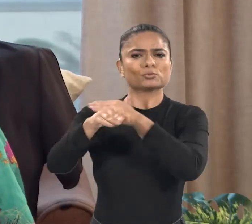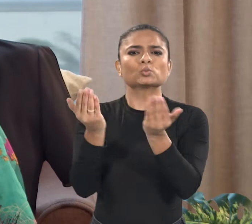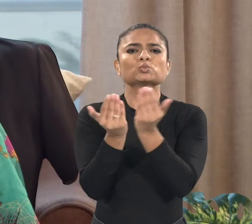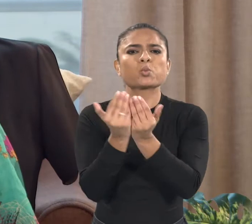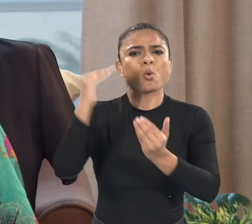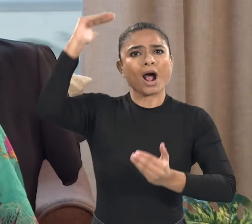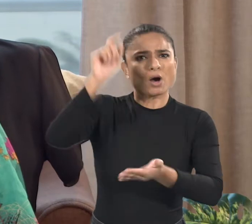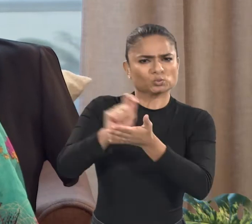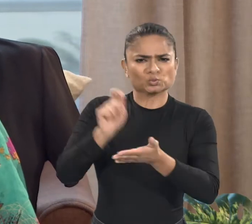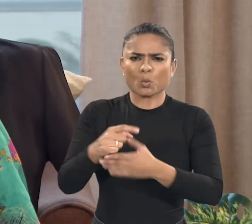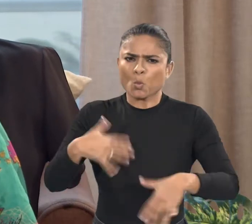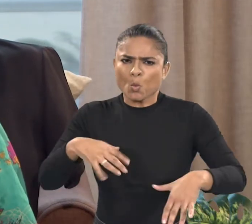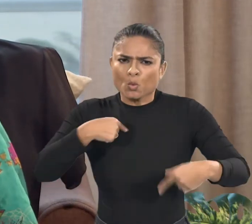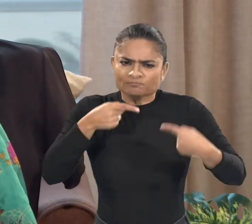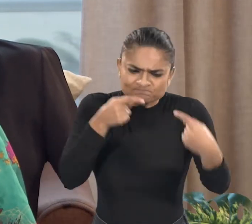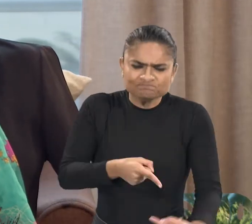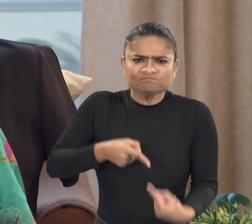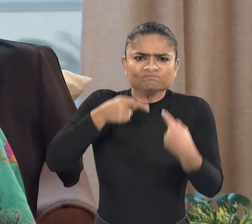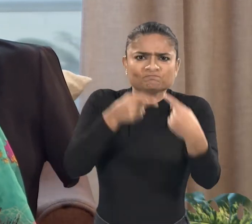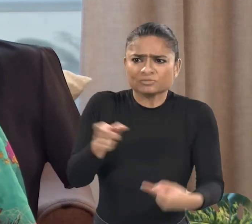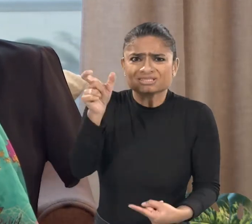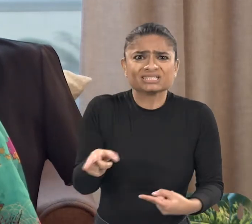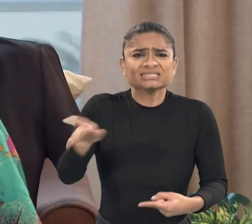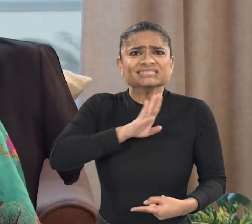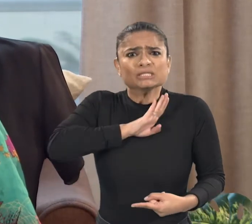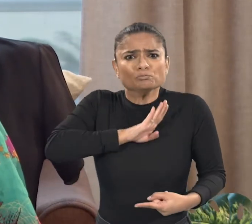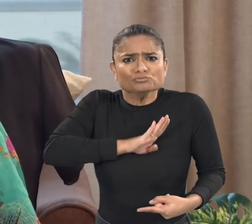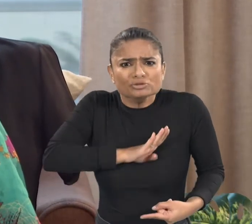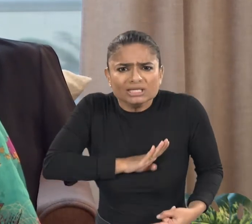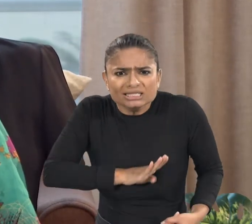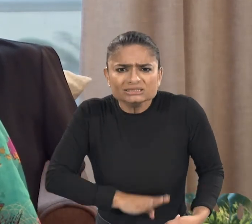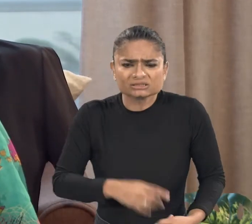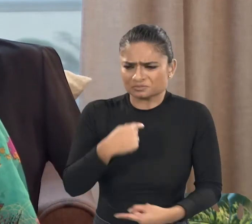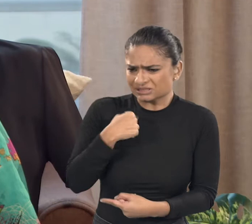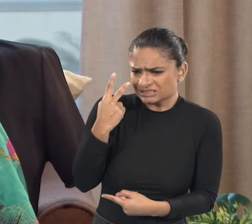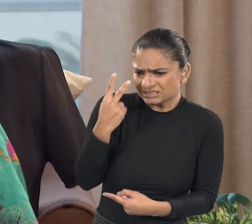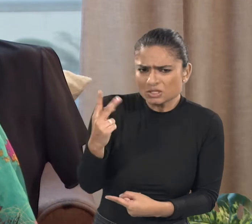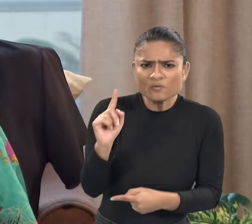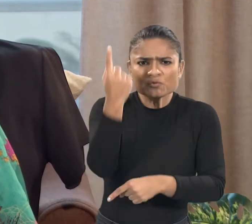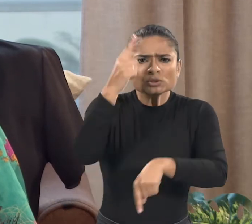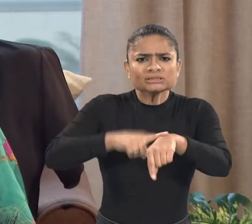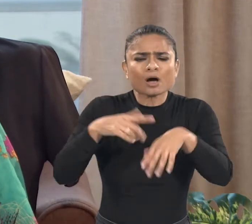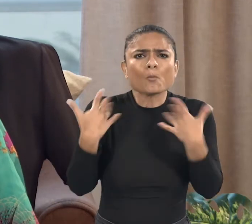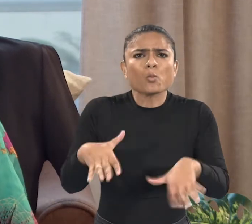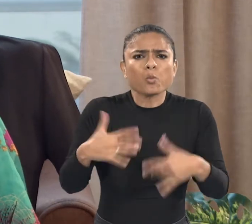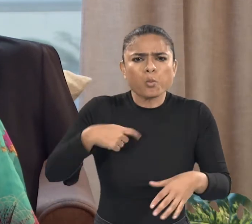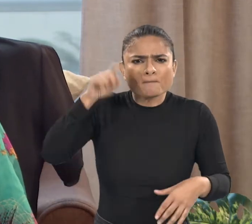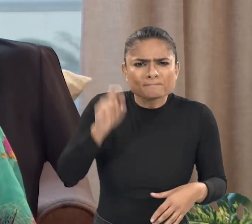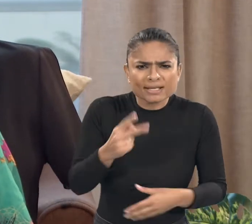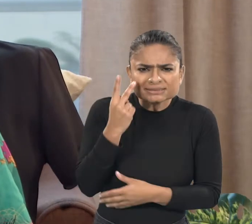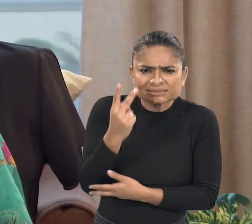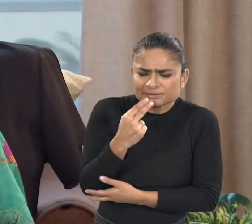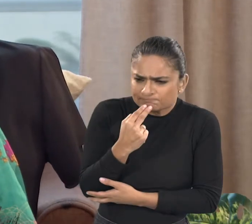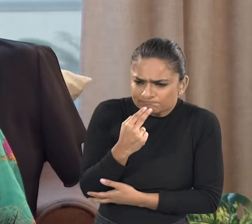friend and she struggled with depression and anxiety. And it was really the first time for me to actually